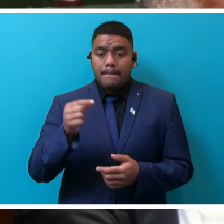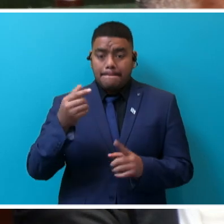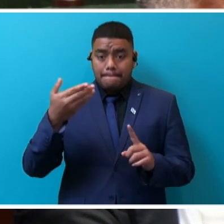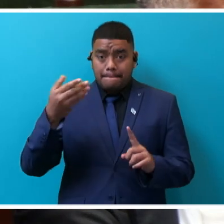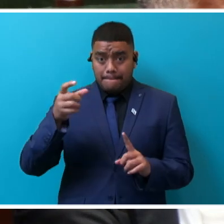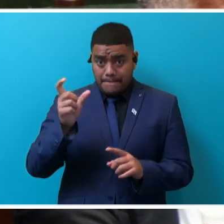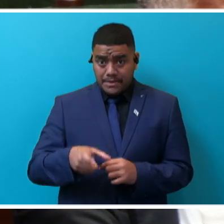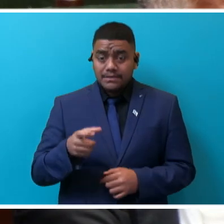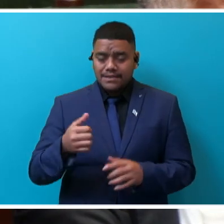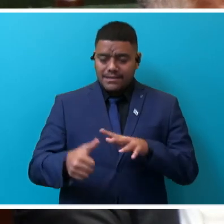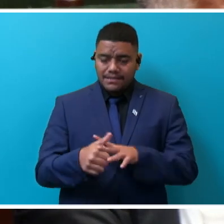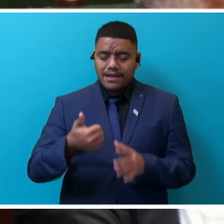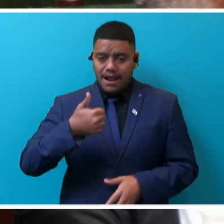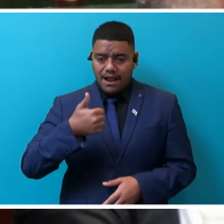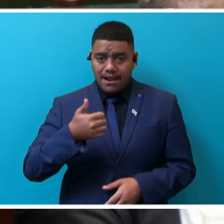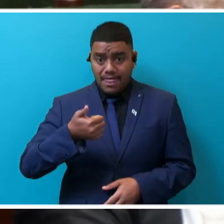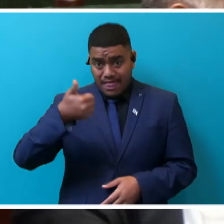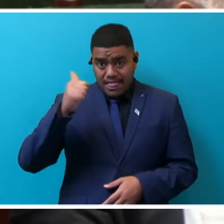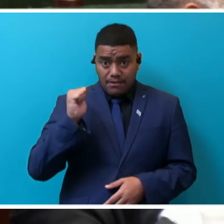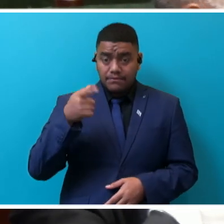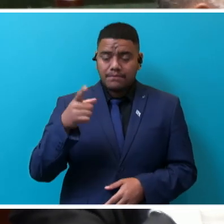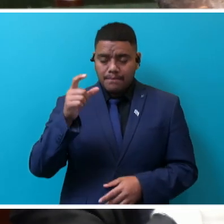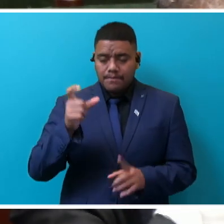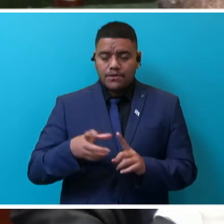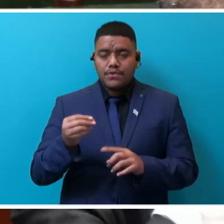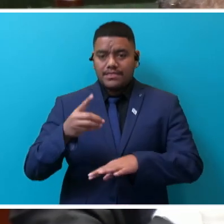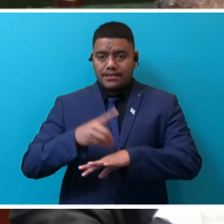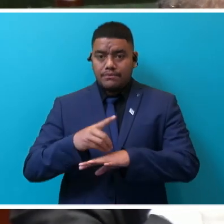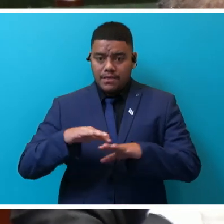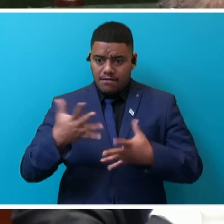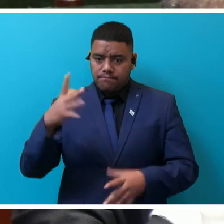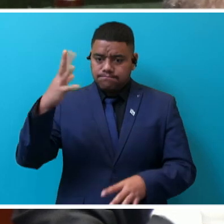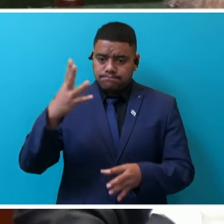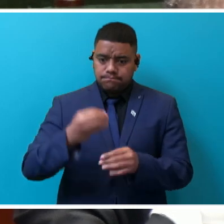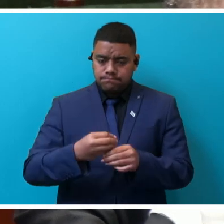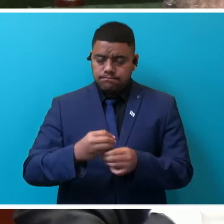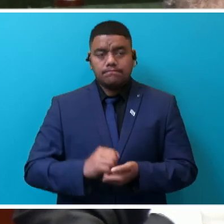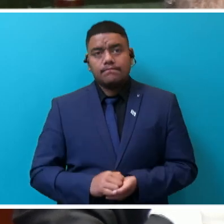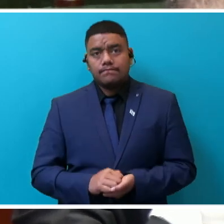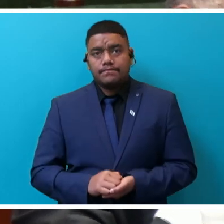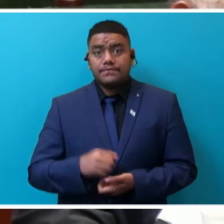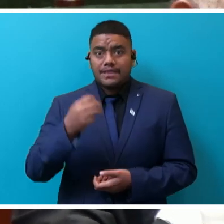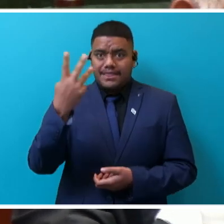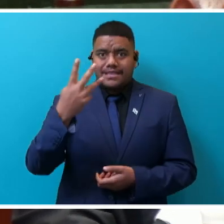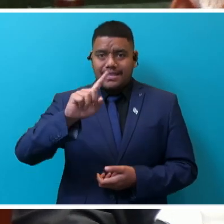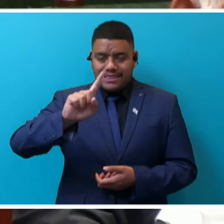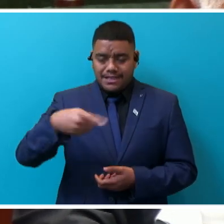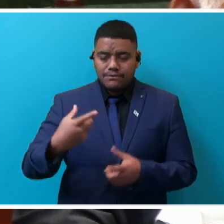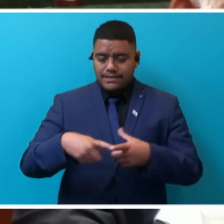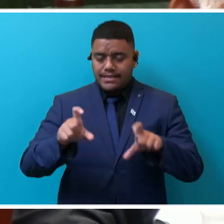the allowance for persons with disability, which now records approximately 13,000